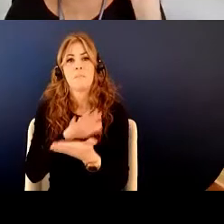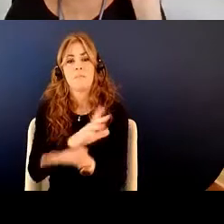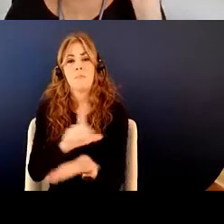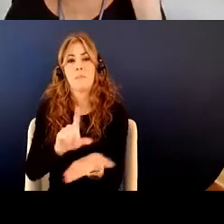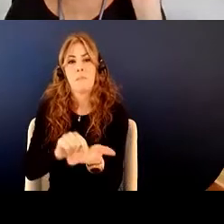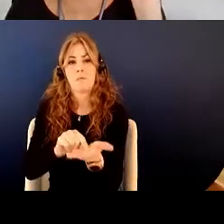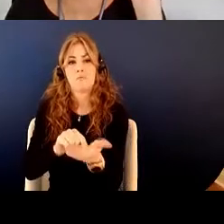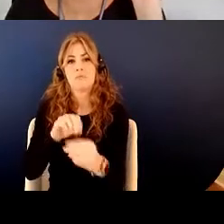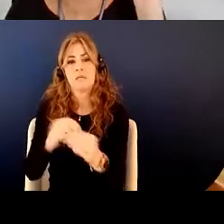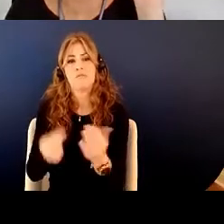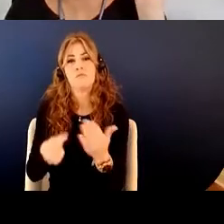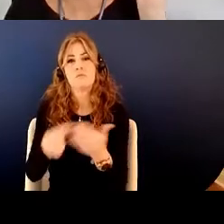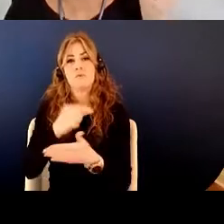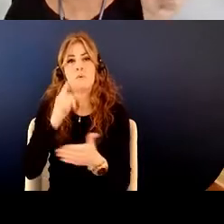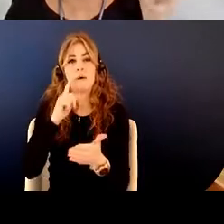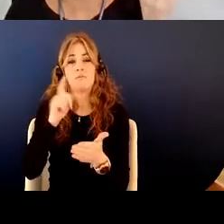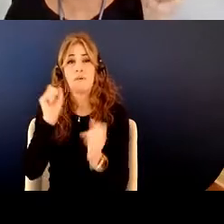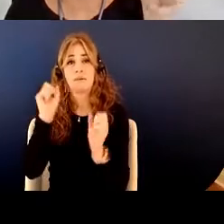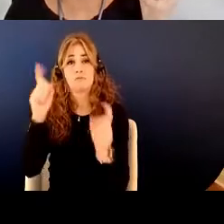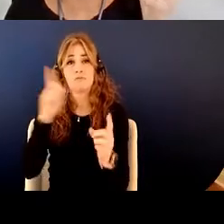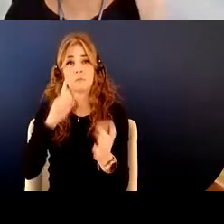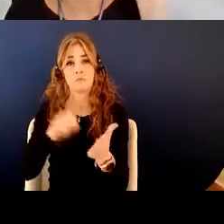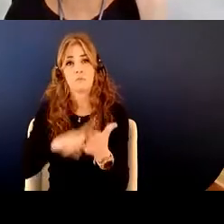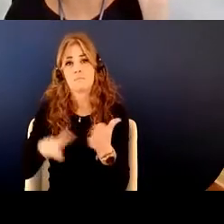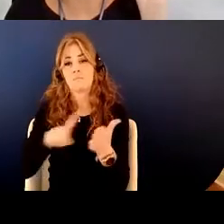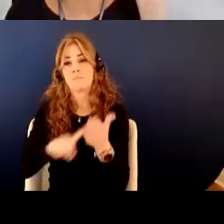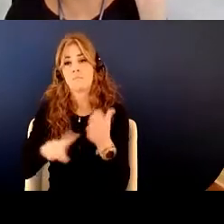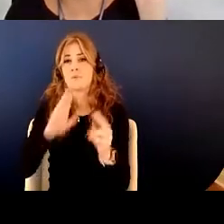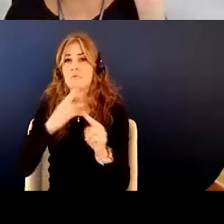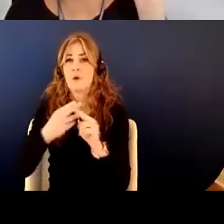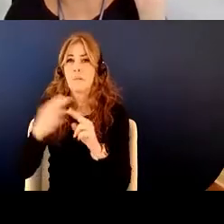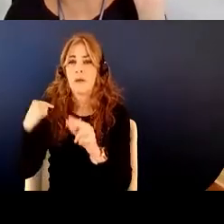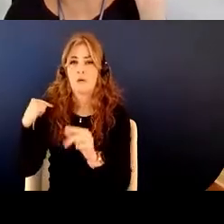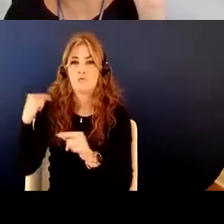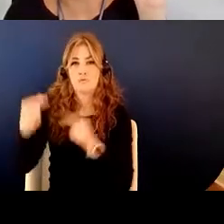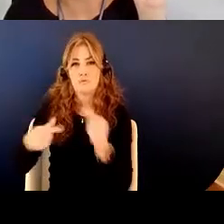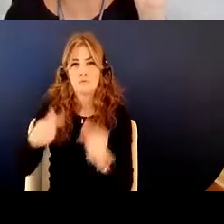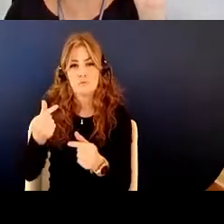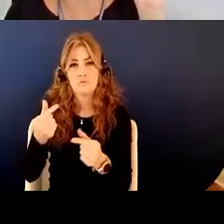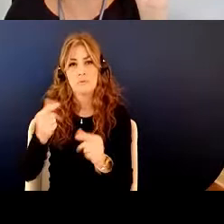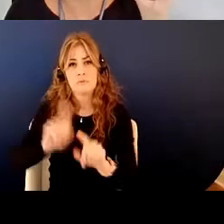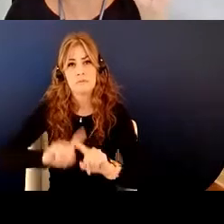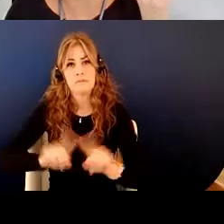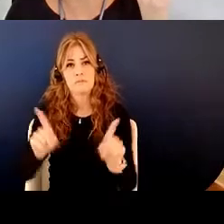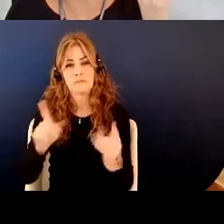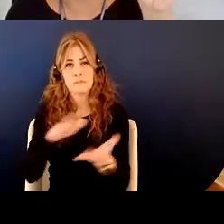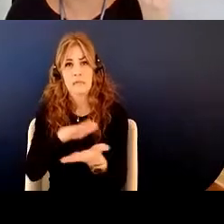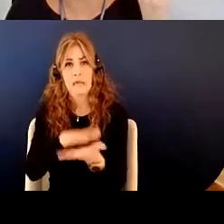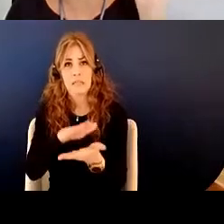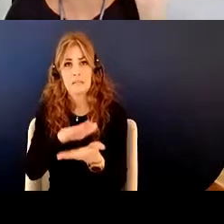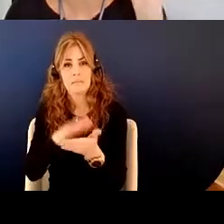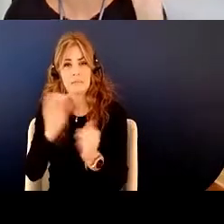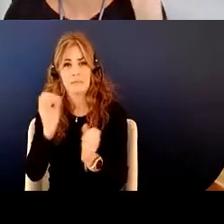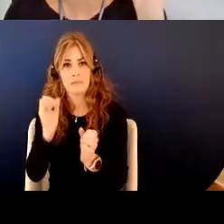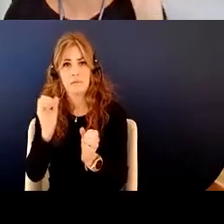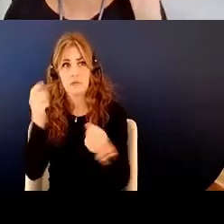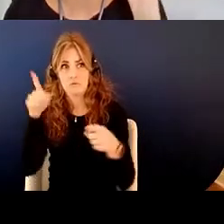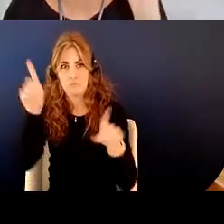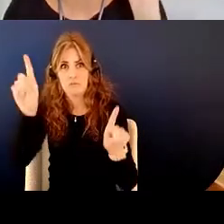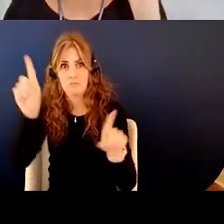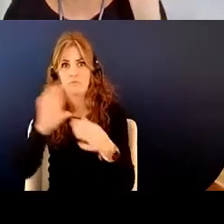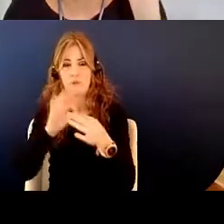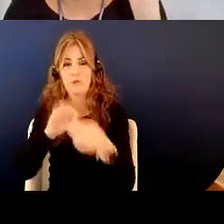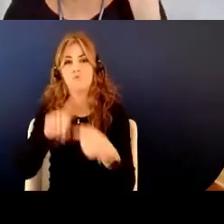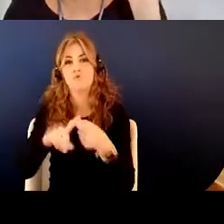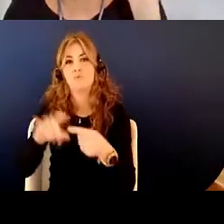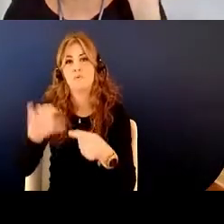Review of Educational Research, looking at generational differences in academic achievement among immigrant youths.